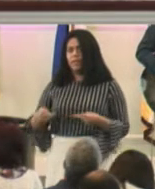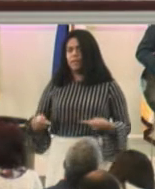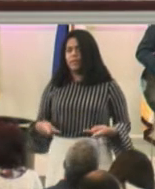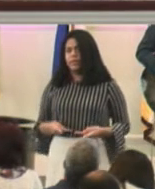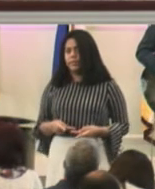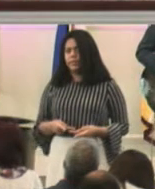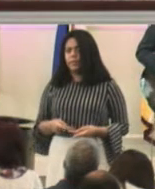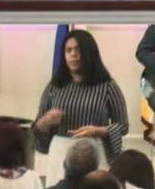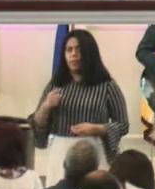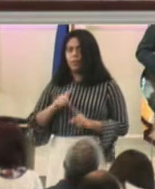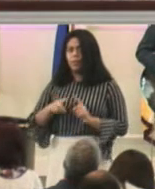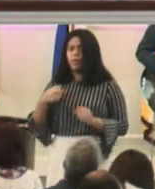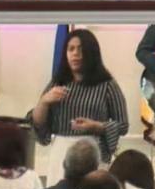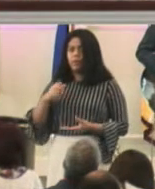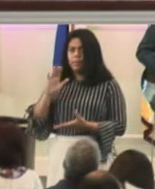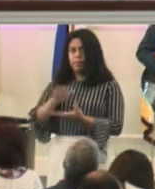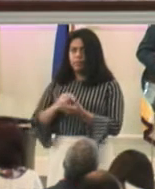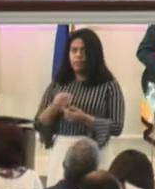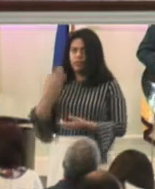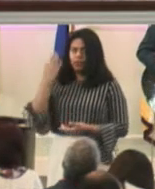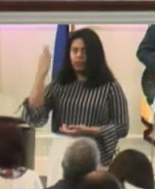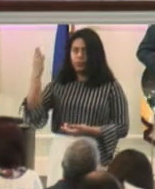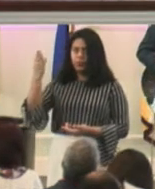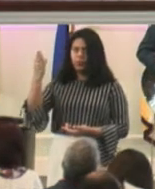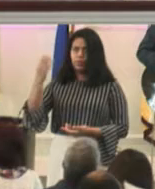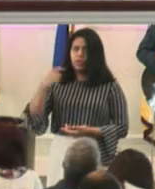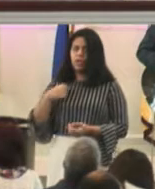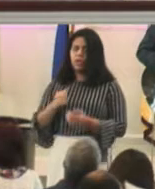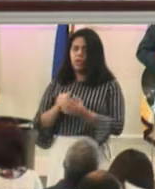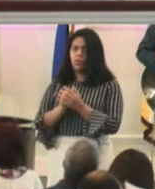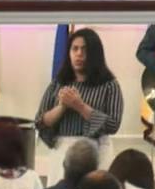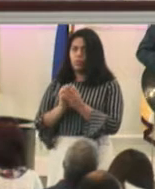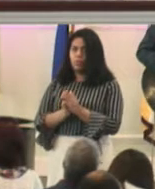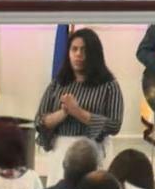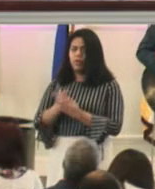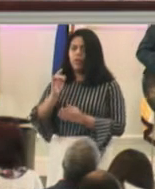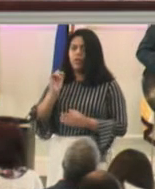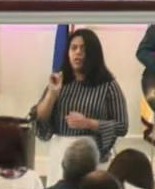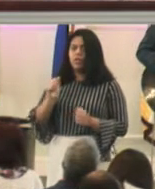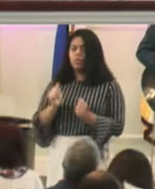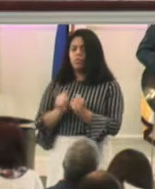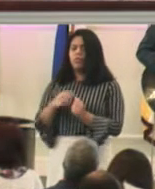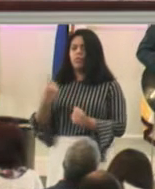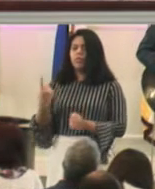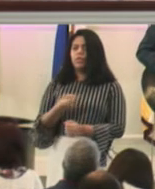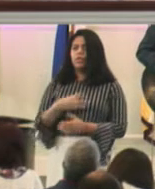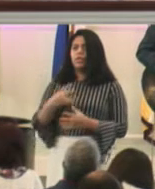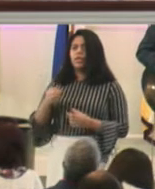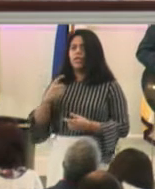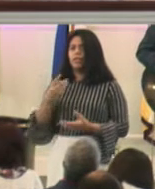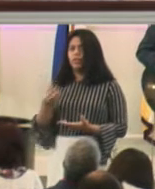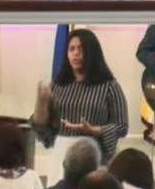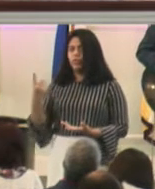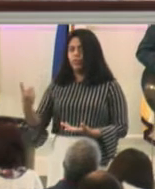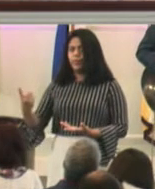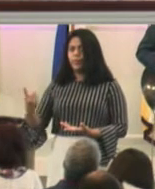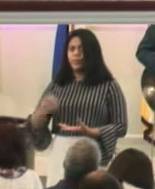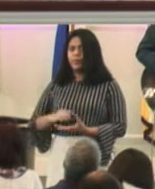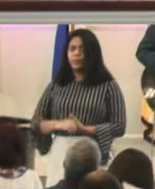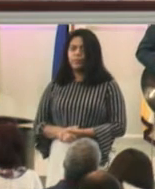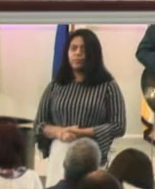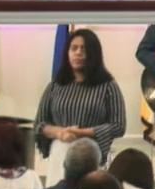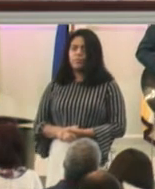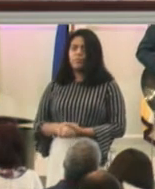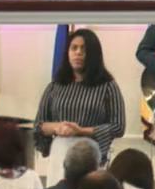But we believe in you. And we pray that you be with every single person of us and guide us through. At